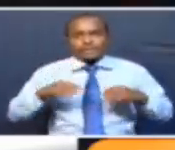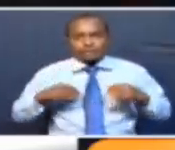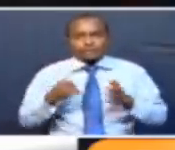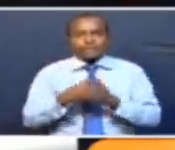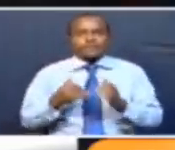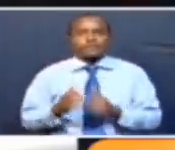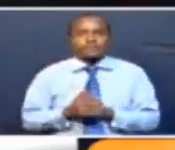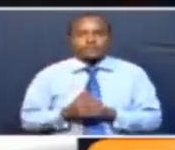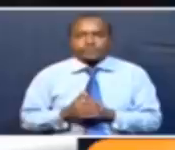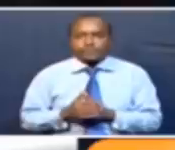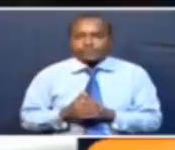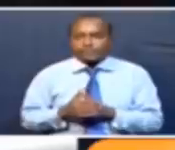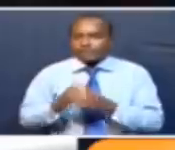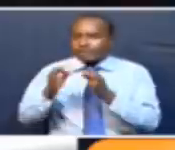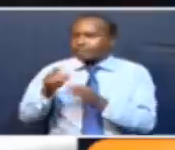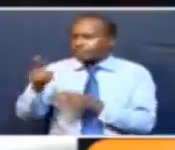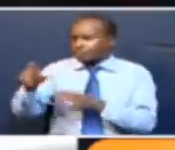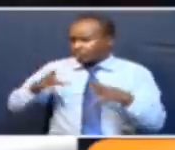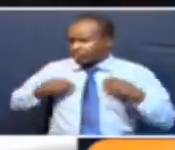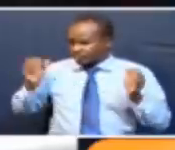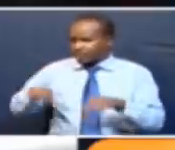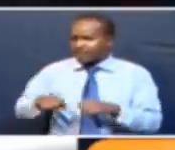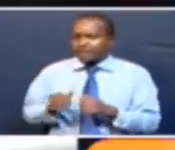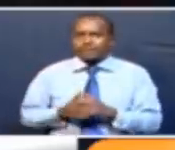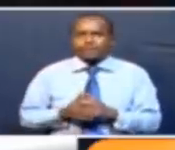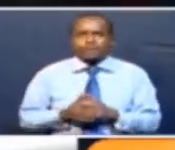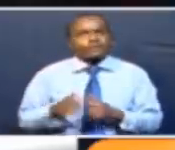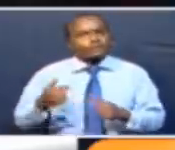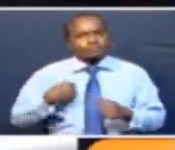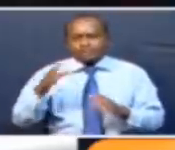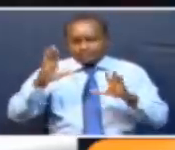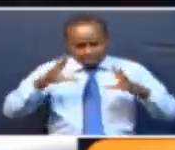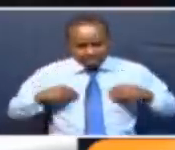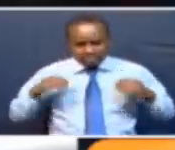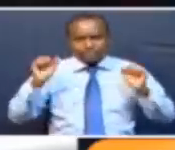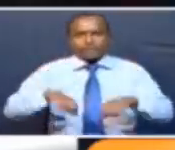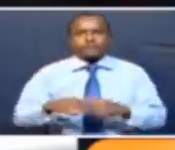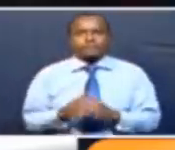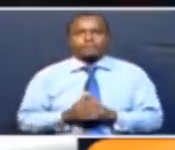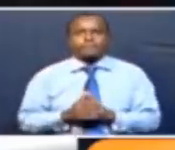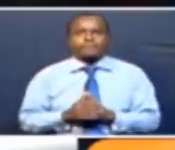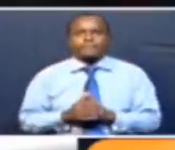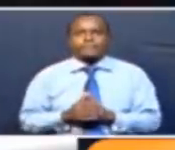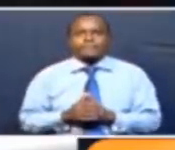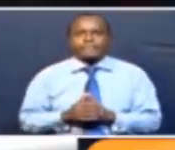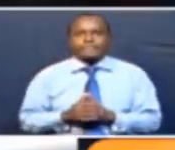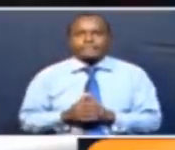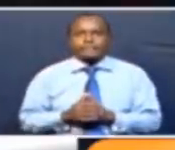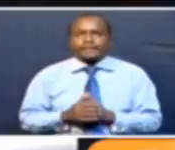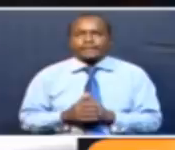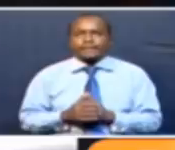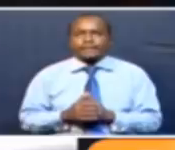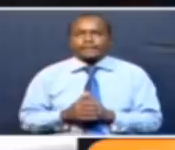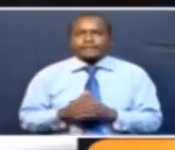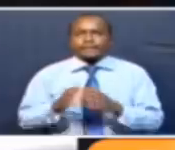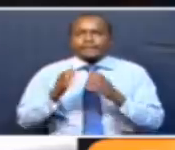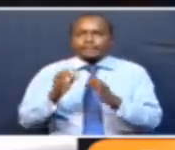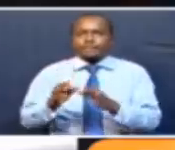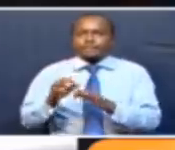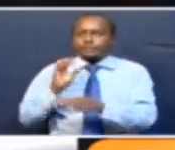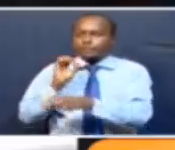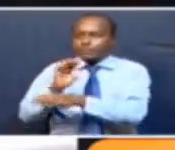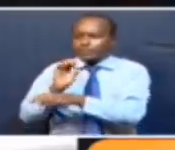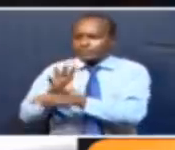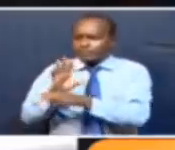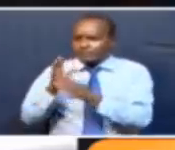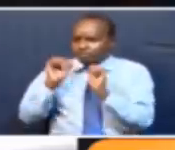down. Would you accept it if it was you? Absolutely, yes, Jeff. So if he was to take advice from lawyer to lawyer, would you tell him,